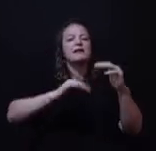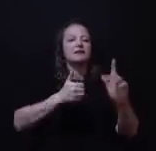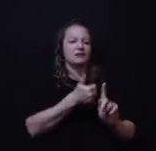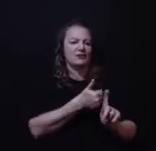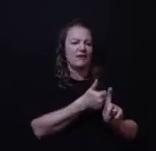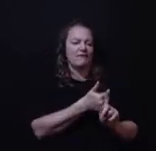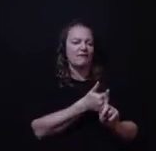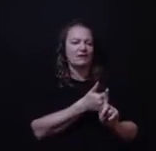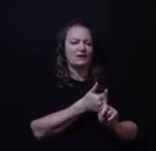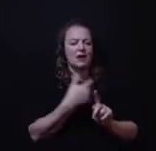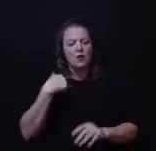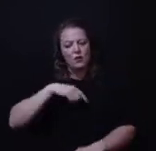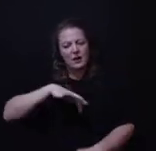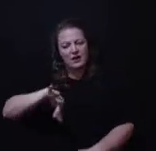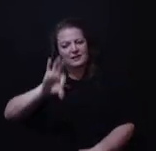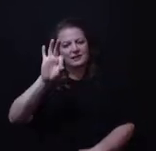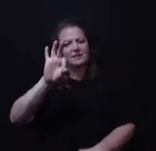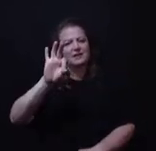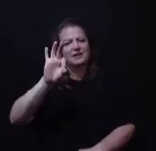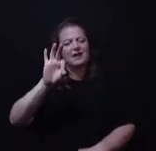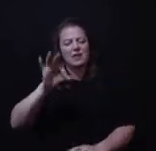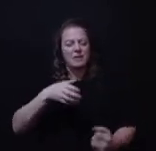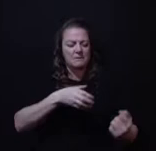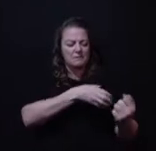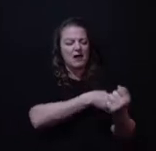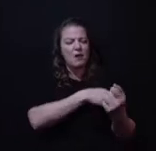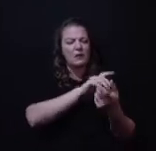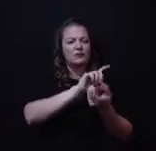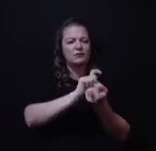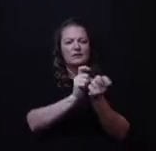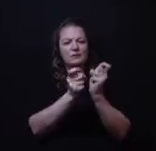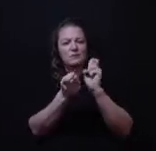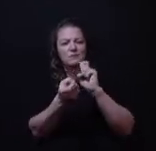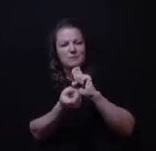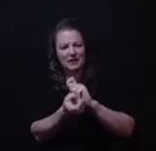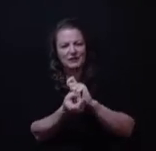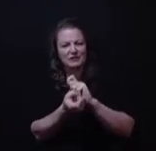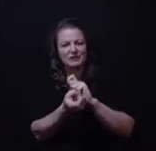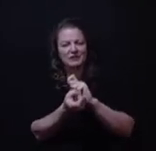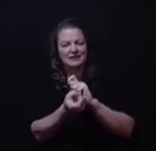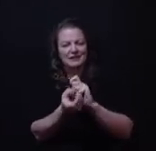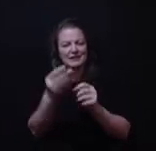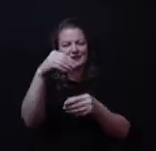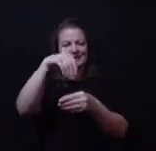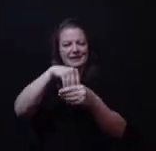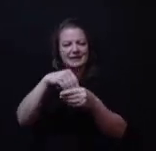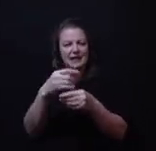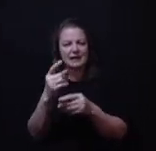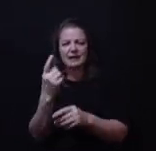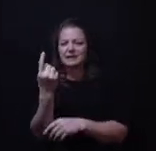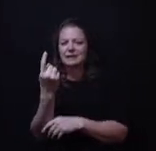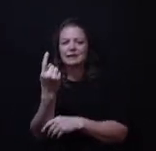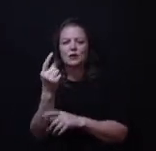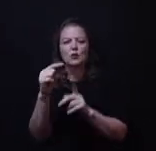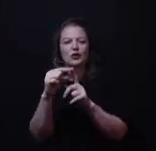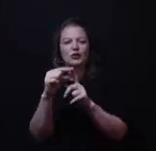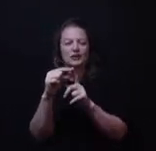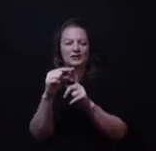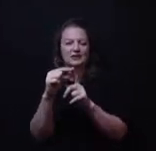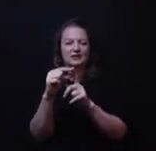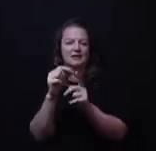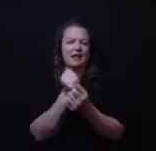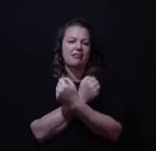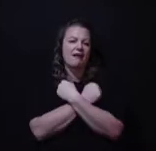discovered the power of transformation that's born in the single word, love.